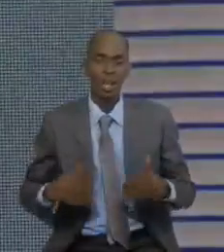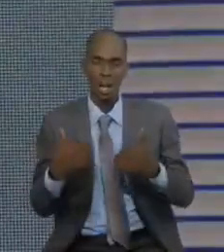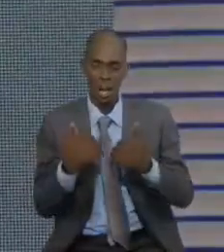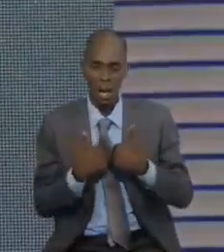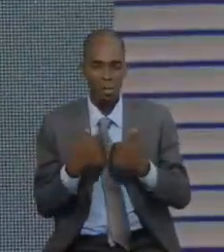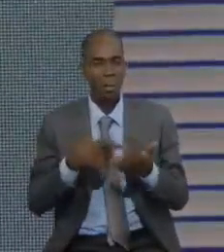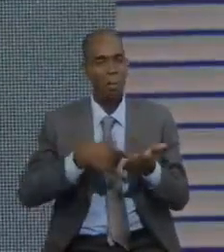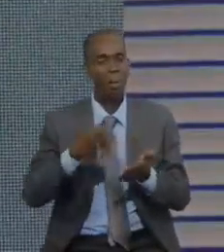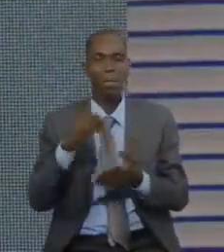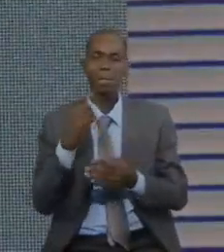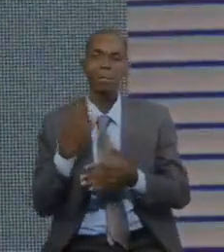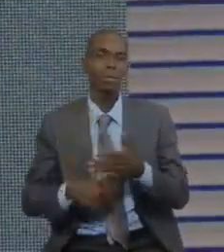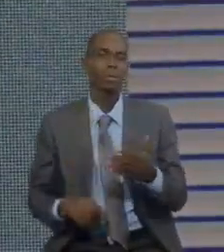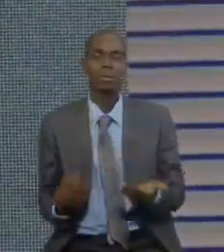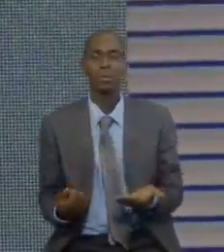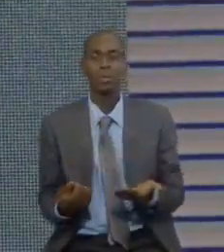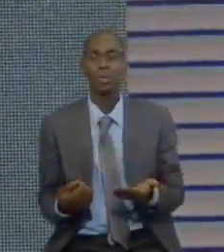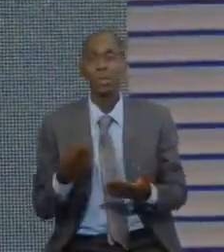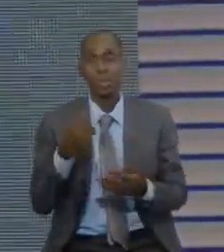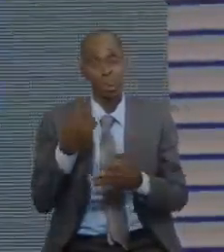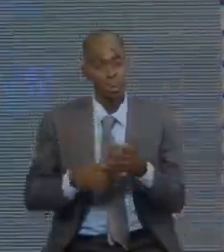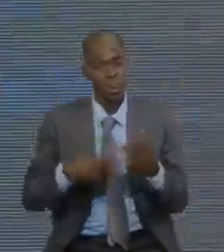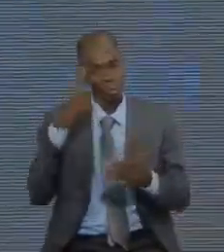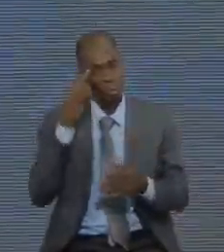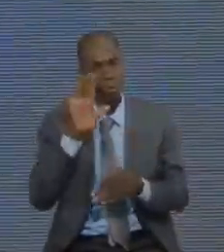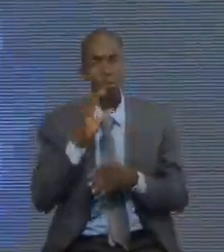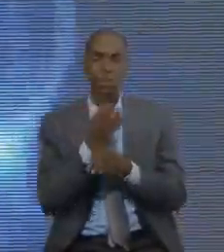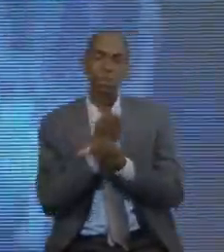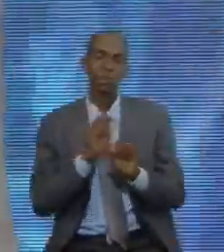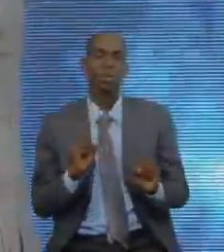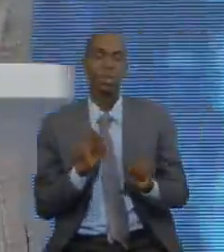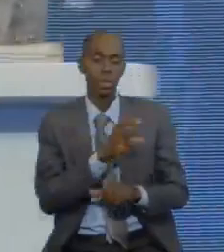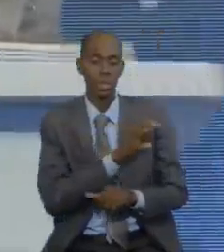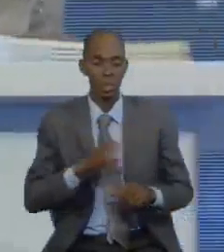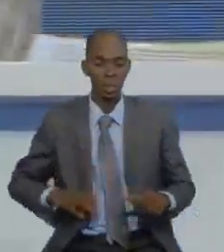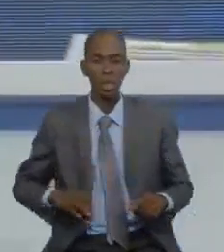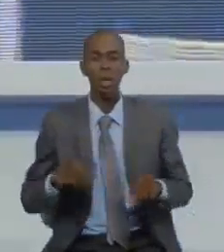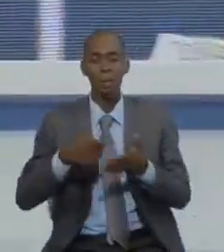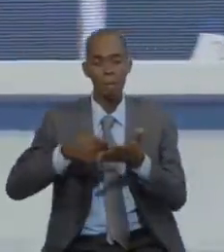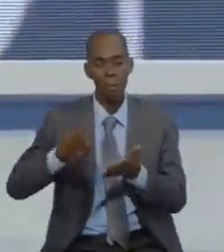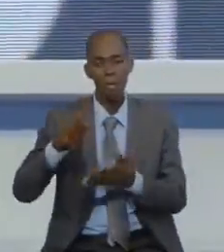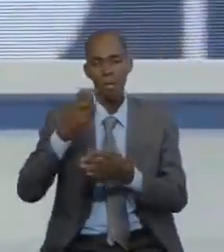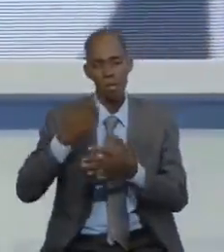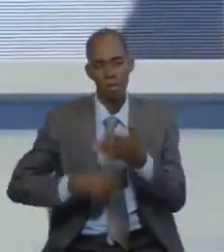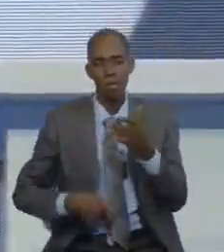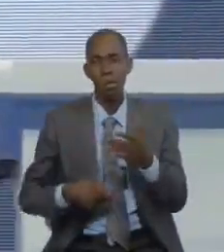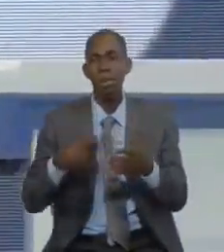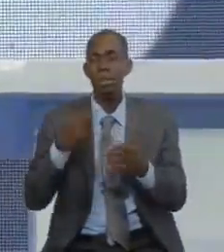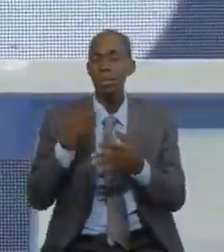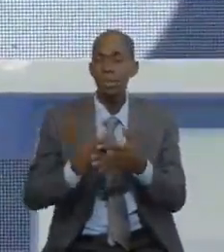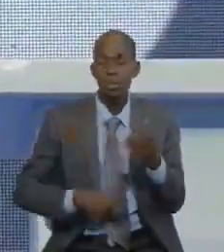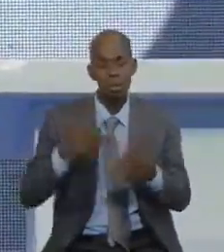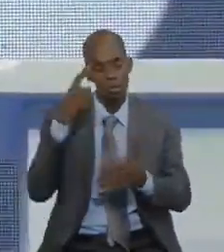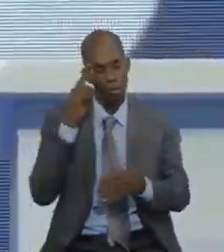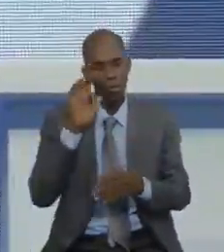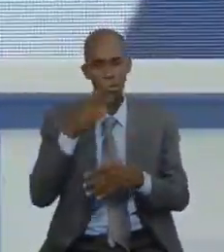price. The price for your salvation. Christ has paid the price. The price for your